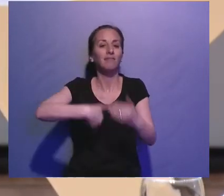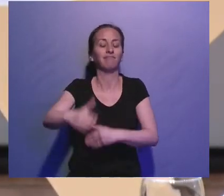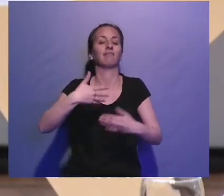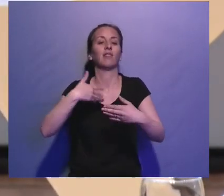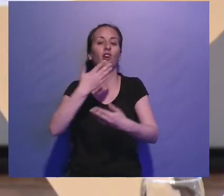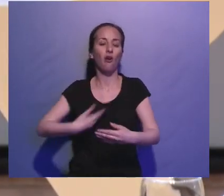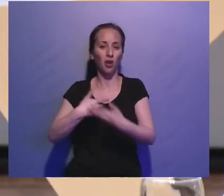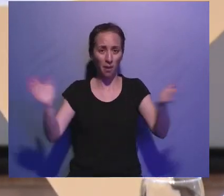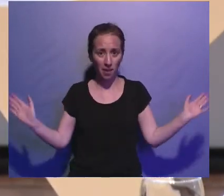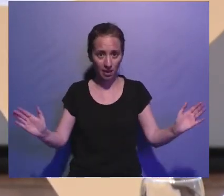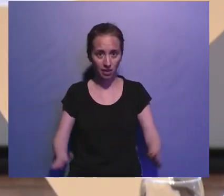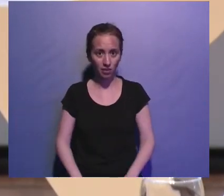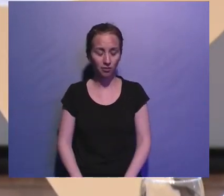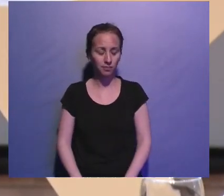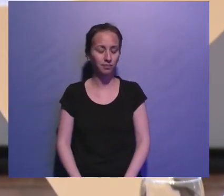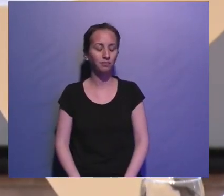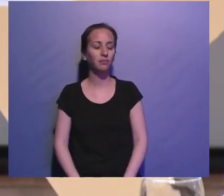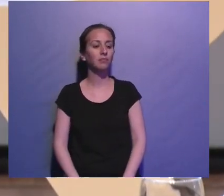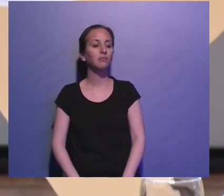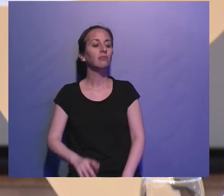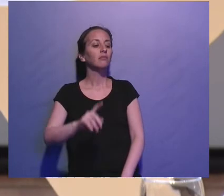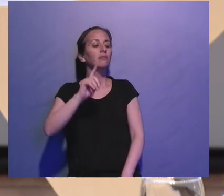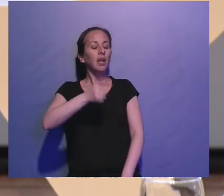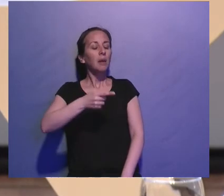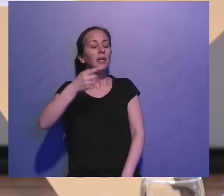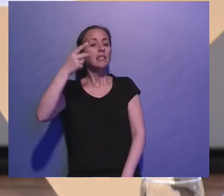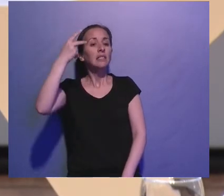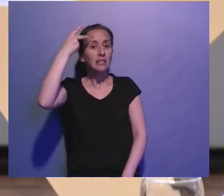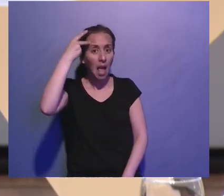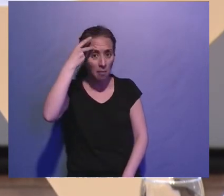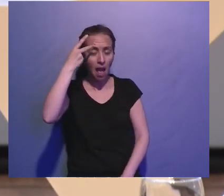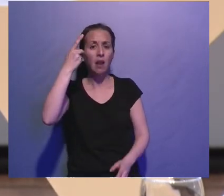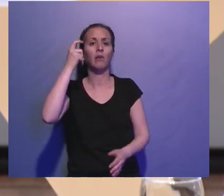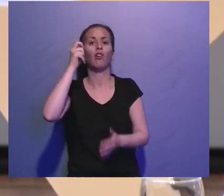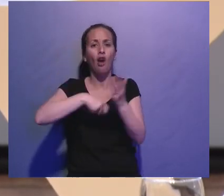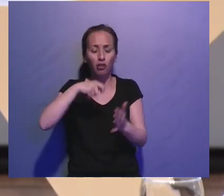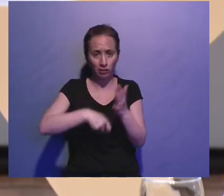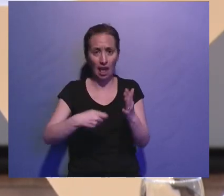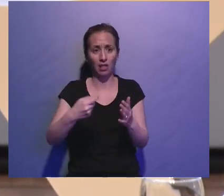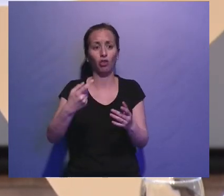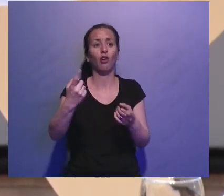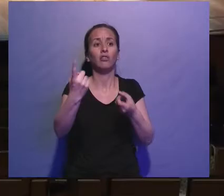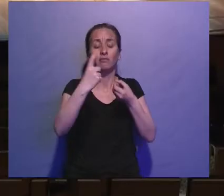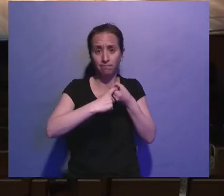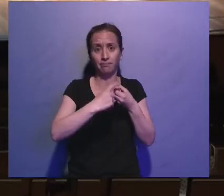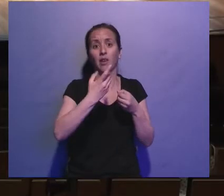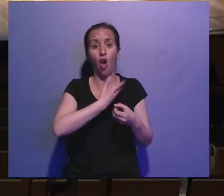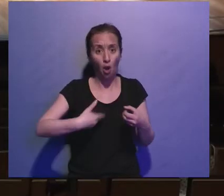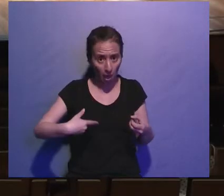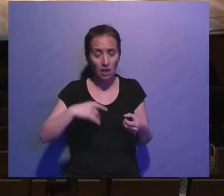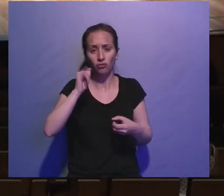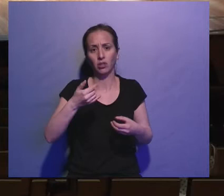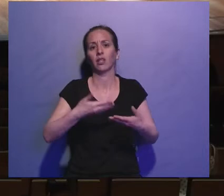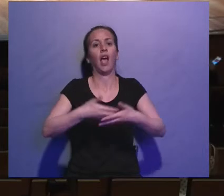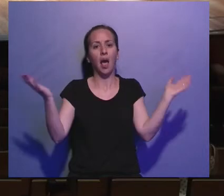Bueno, en Brasil y sobre todo en In Brazil, in particular in Sao Paulo, today, all contracts entered